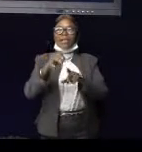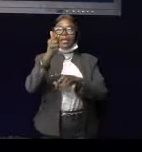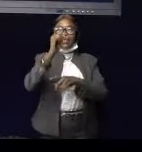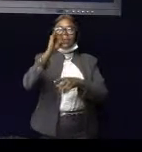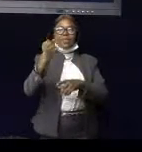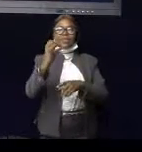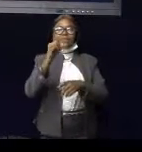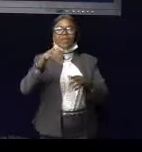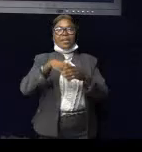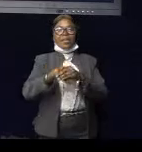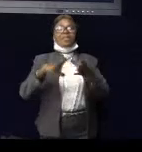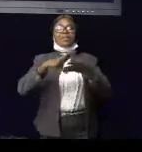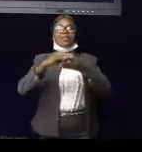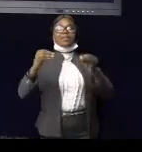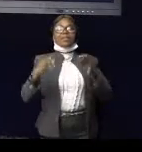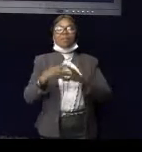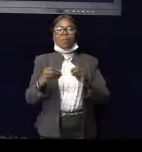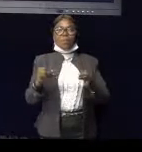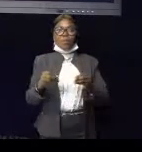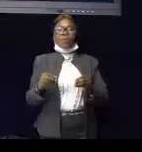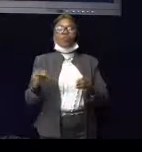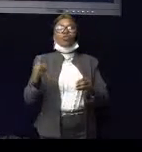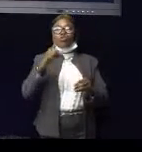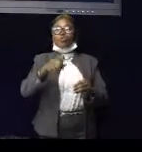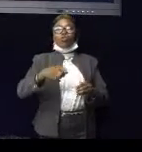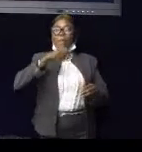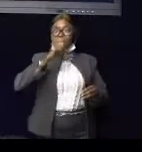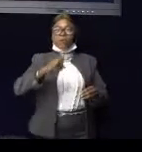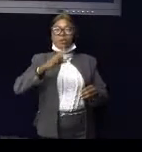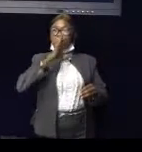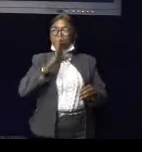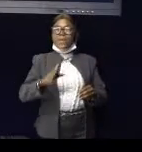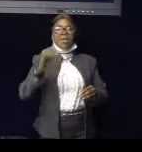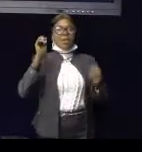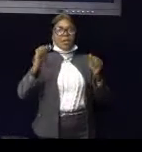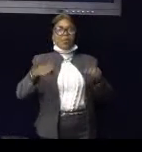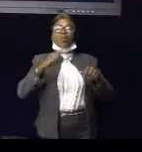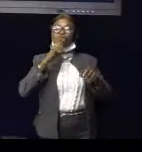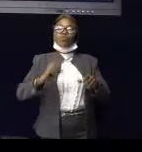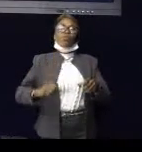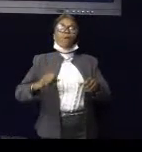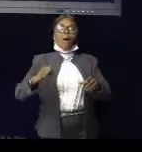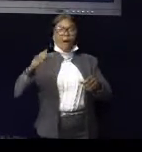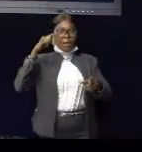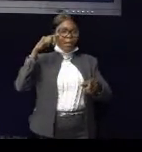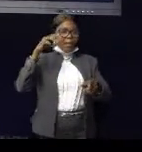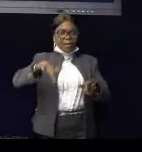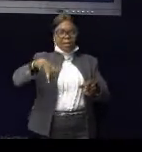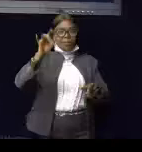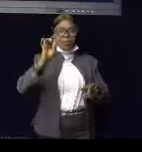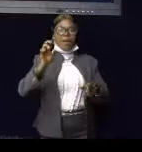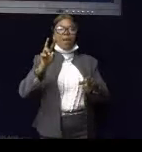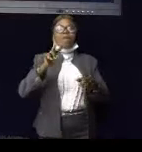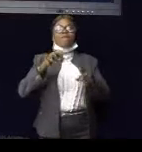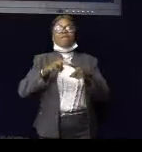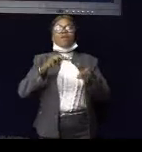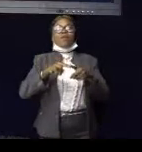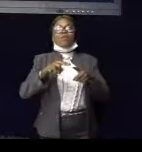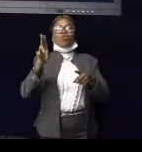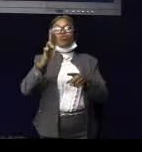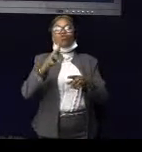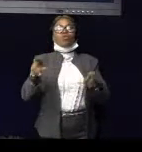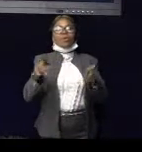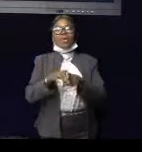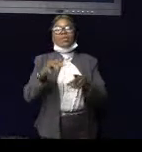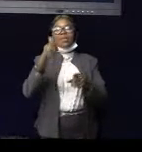sentences. You should be able to identify verbs used as adjectives in sentences. And you should also do